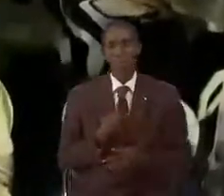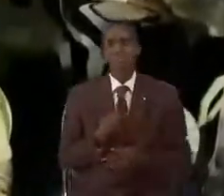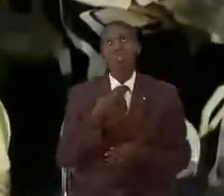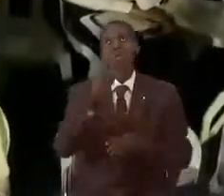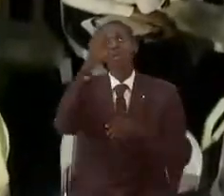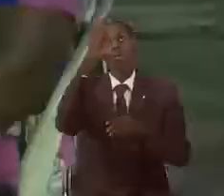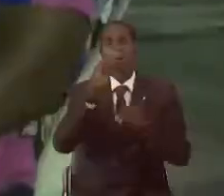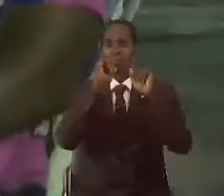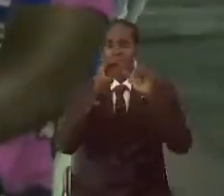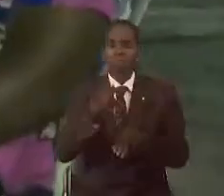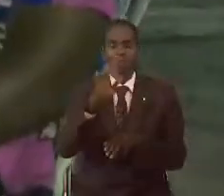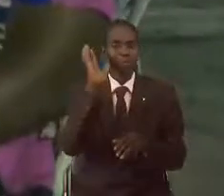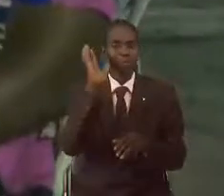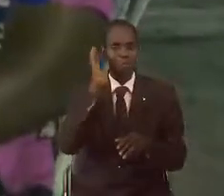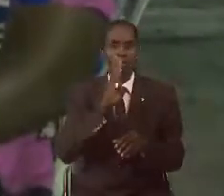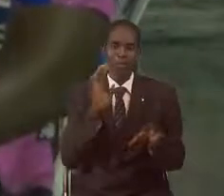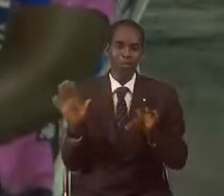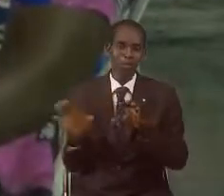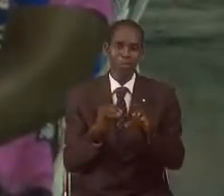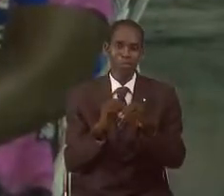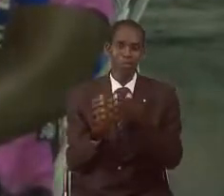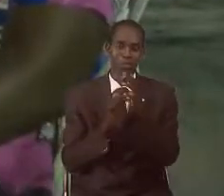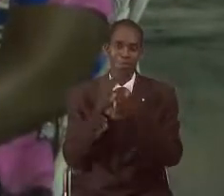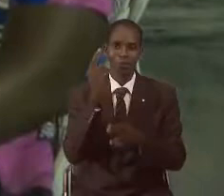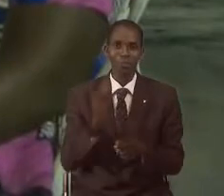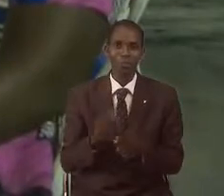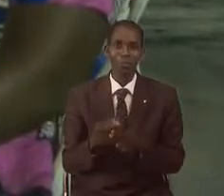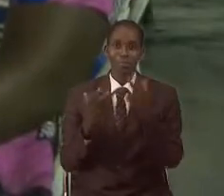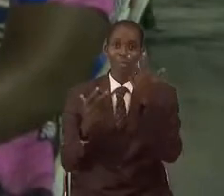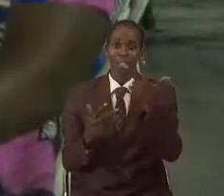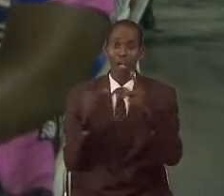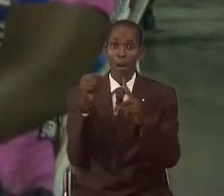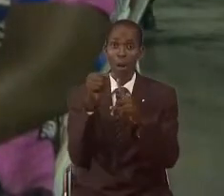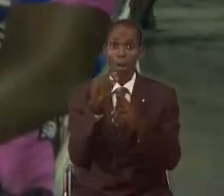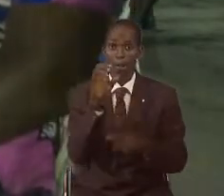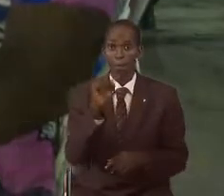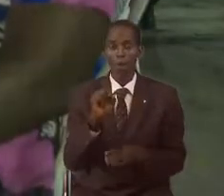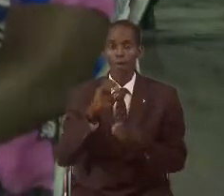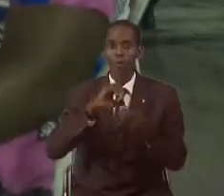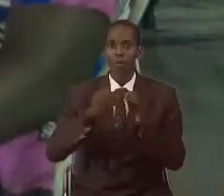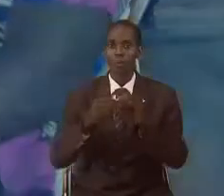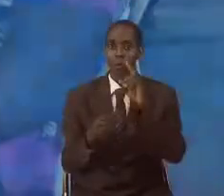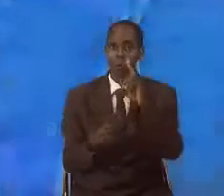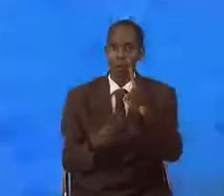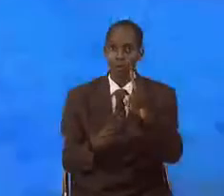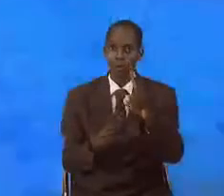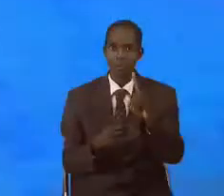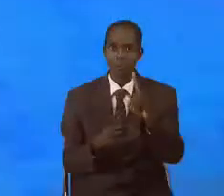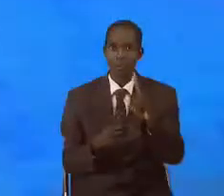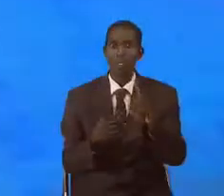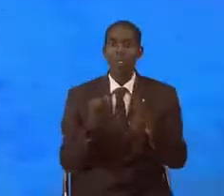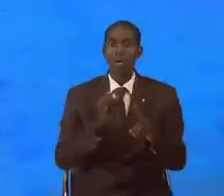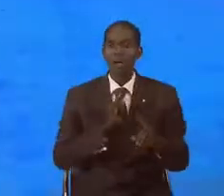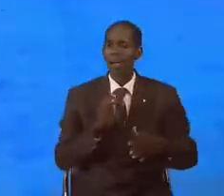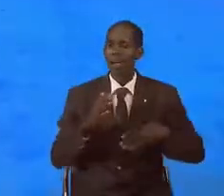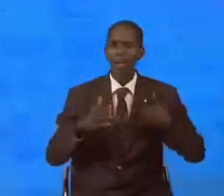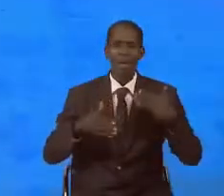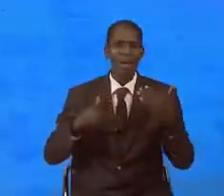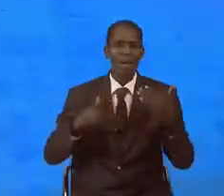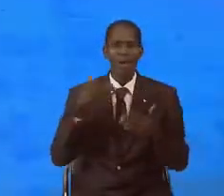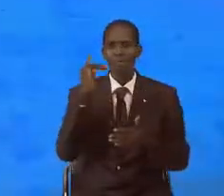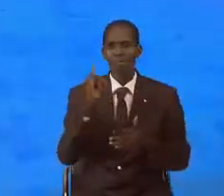for me. God bless you. It will be done. Three things we're looking at in the message